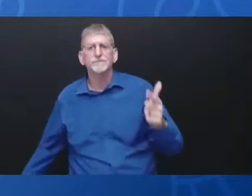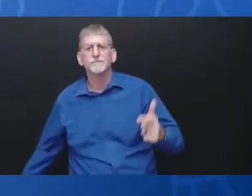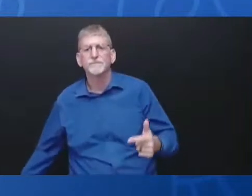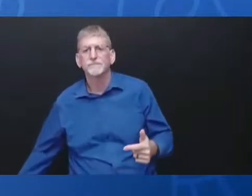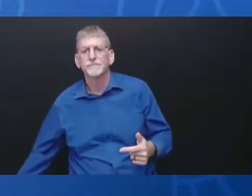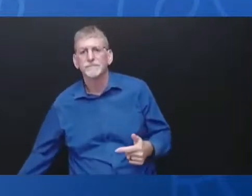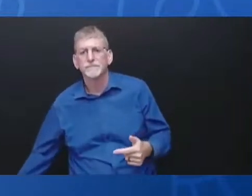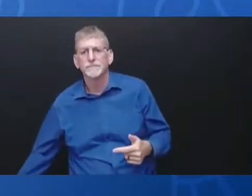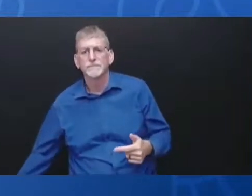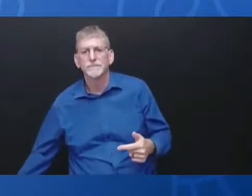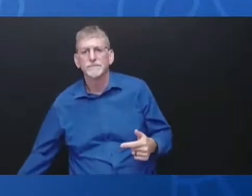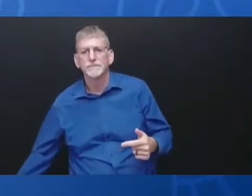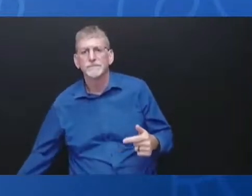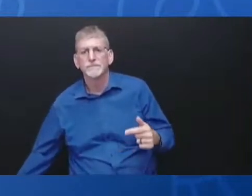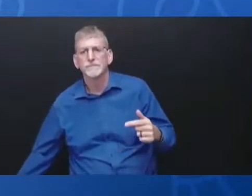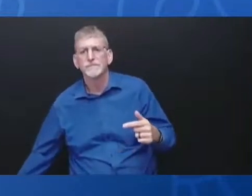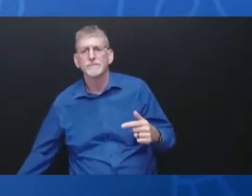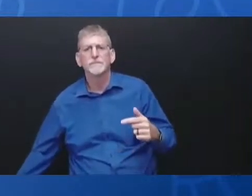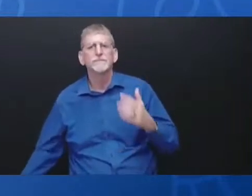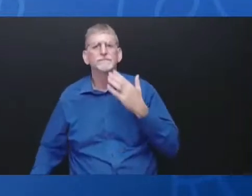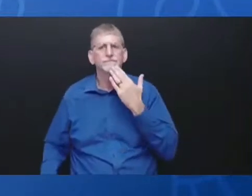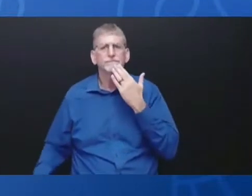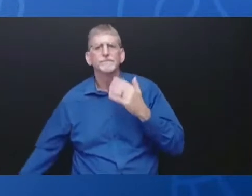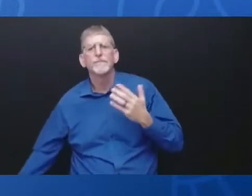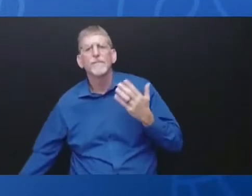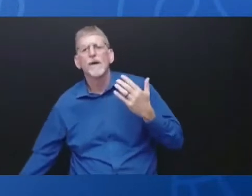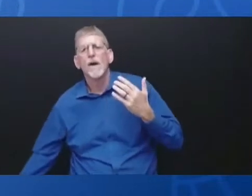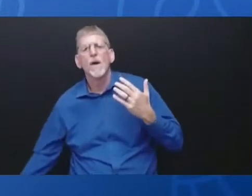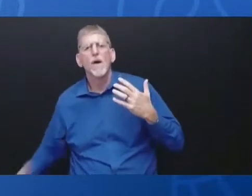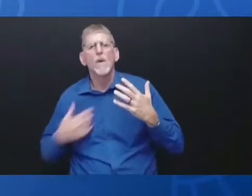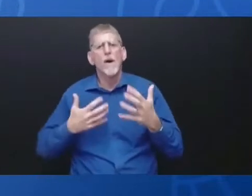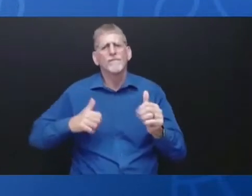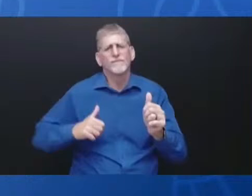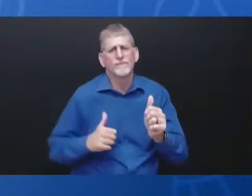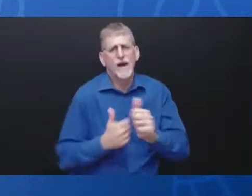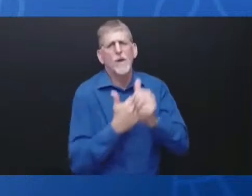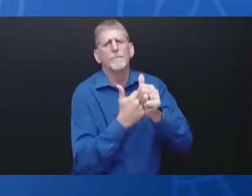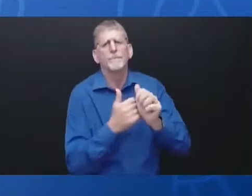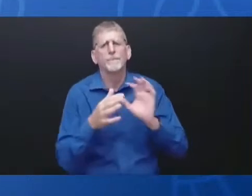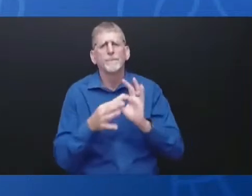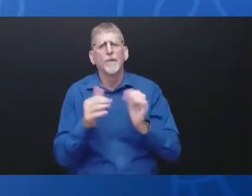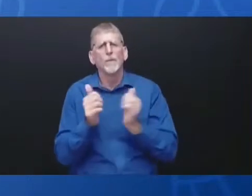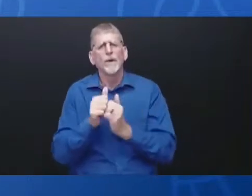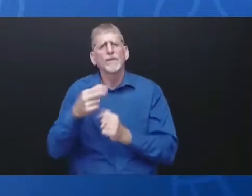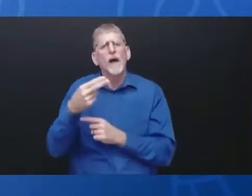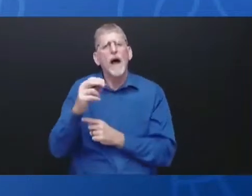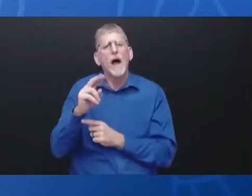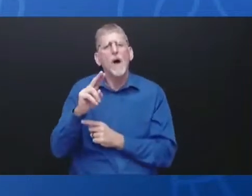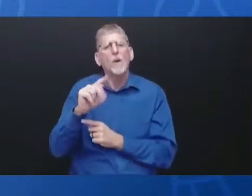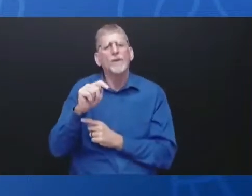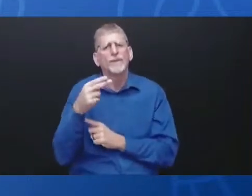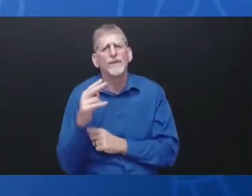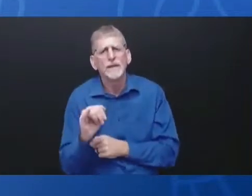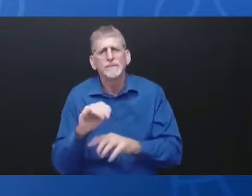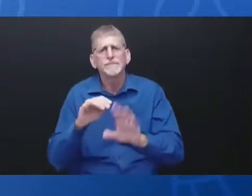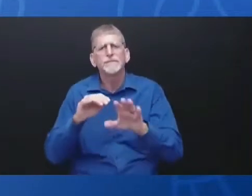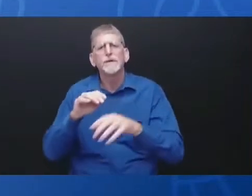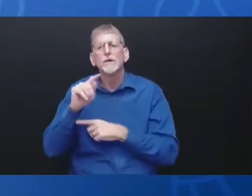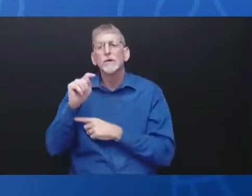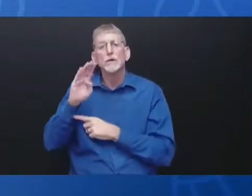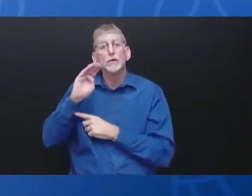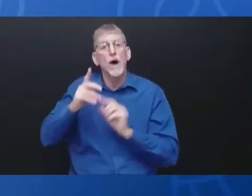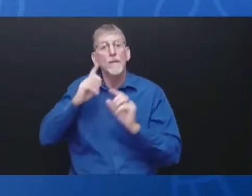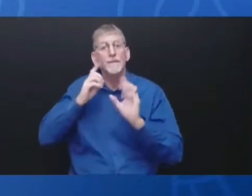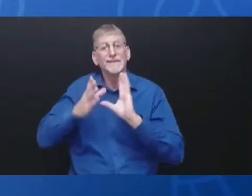up on the Houthis question, so President Trump said every shot fired by the Houthis will be looked upon as a shot fired by